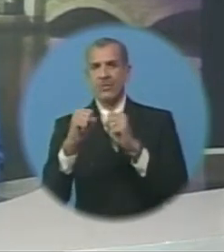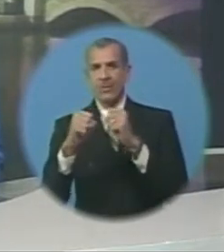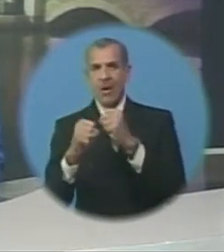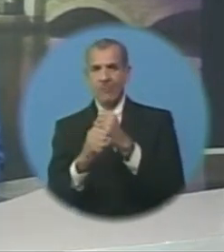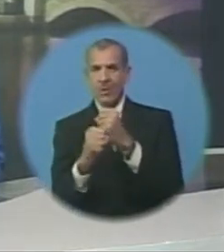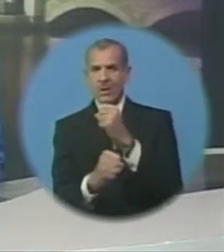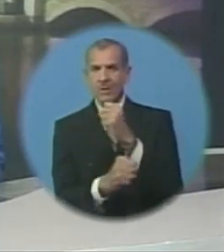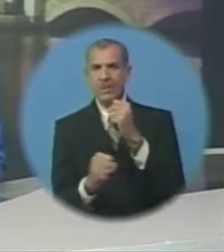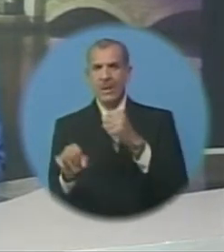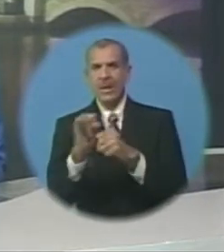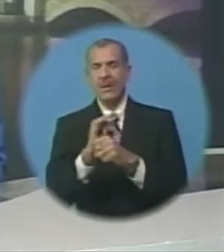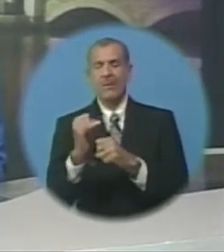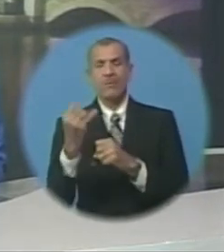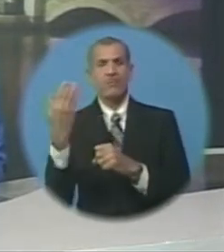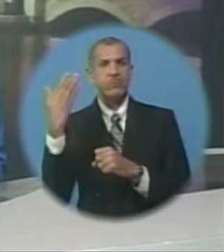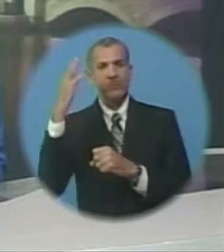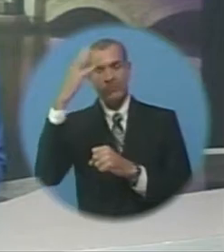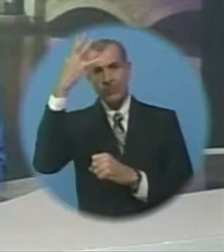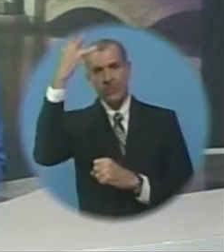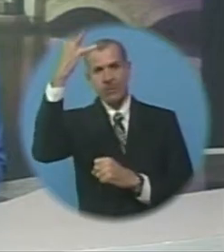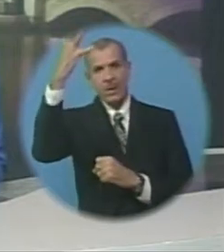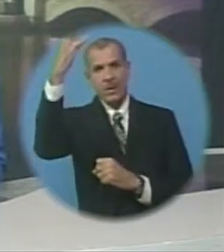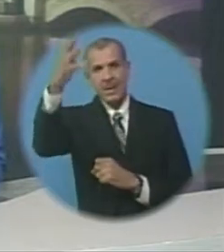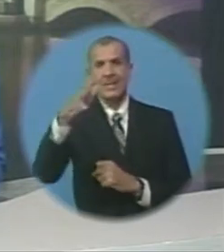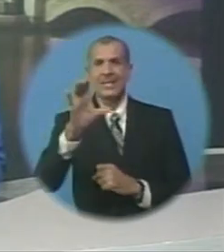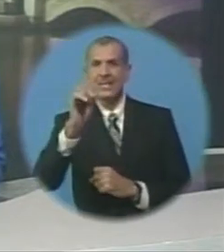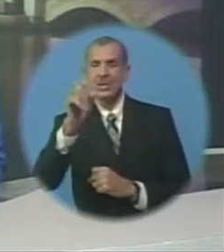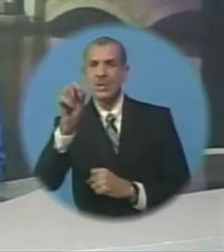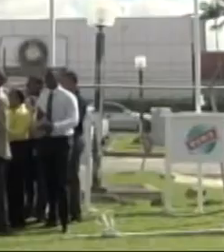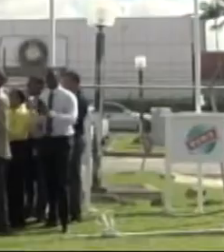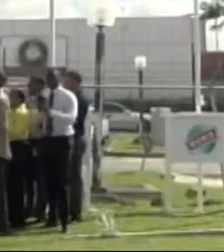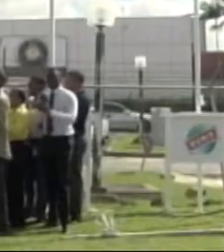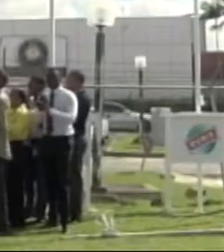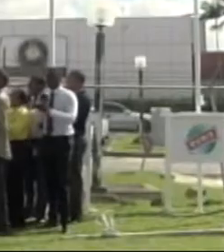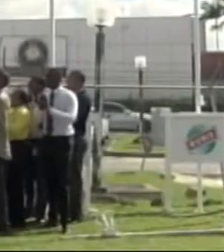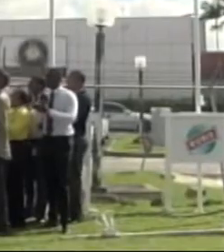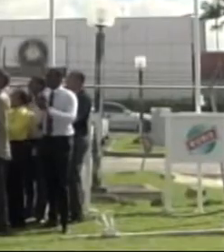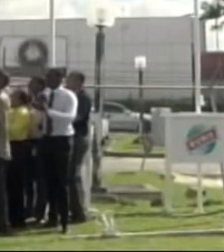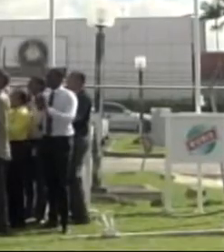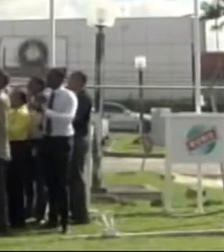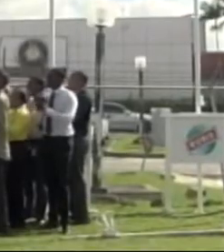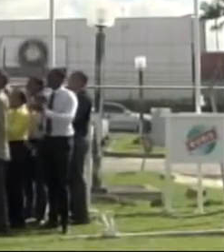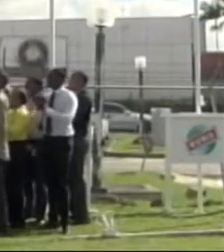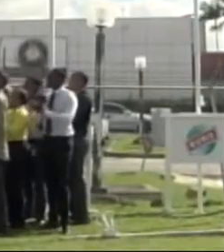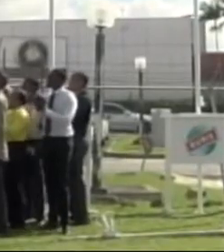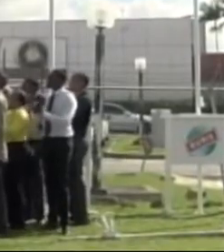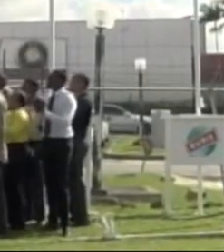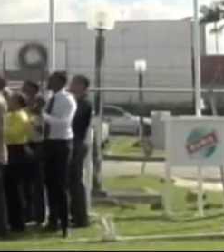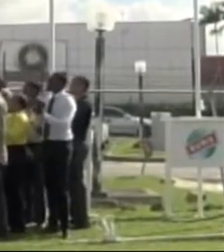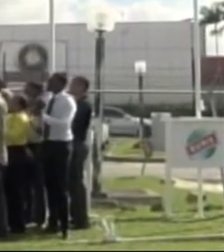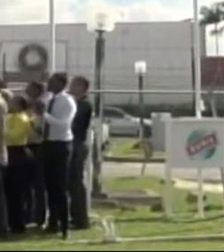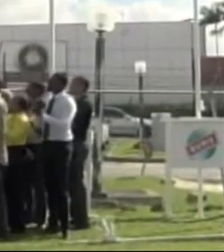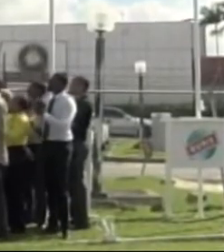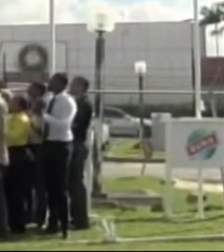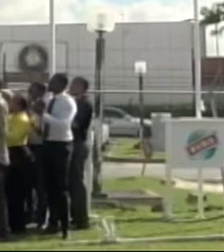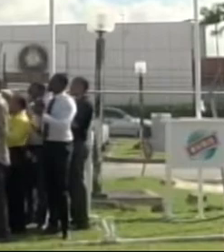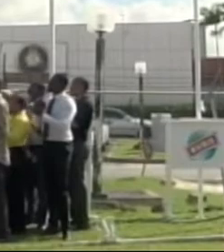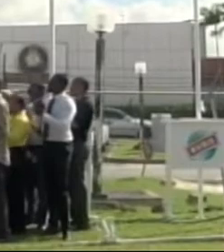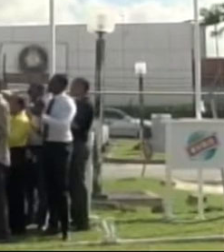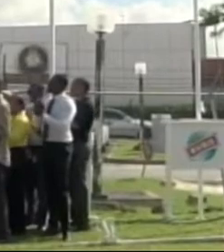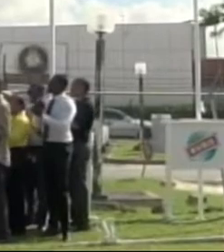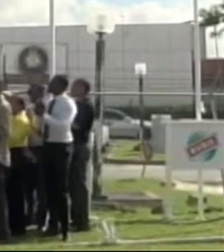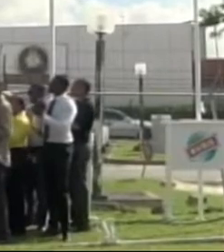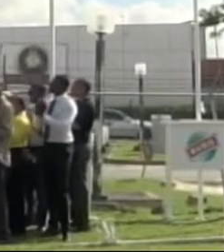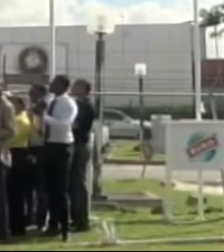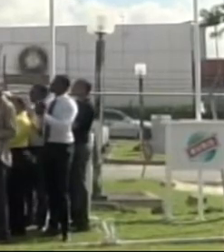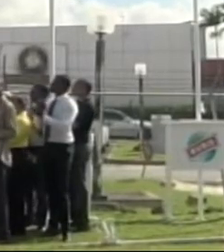by the island's forefathers. It is CGM Gallagher Insurance Brokers, the latest company to come on board with the Caribbean Broadcasting